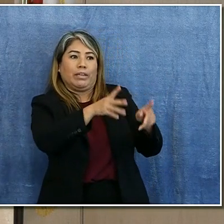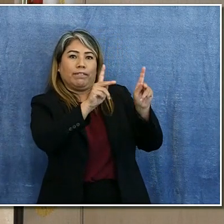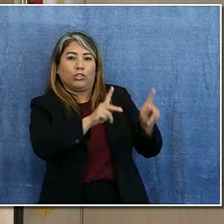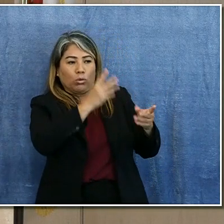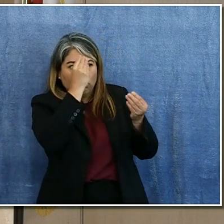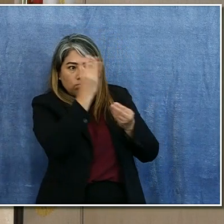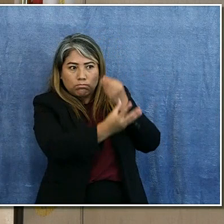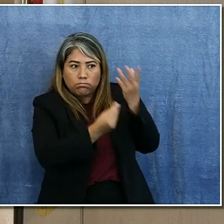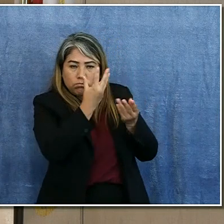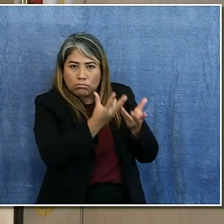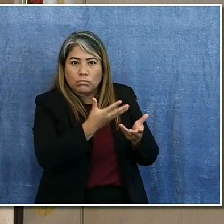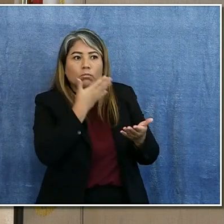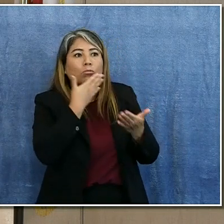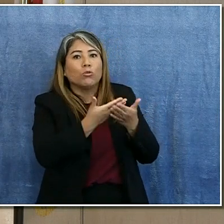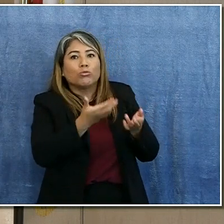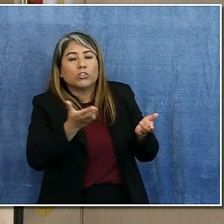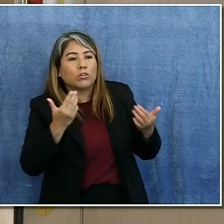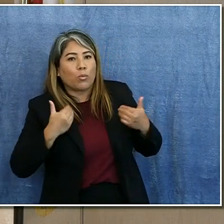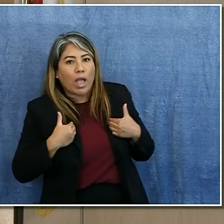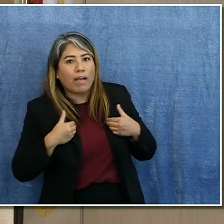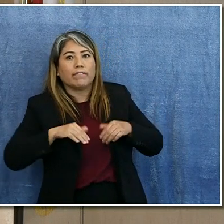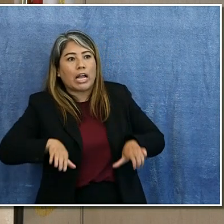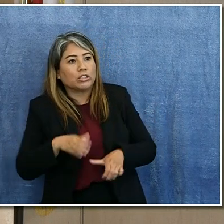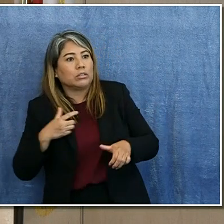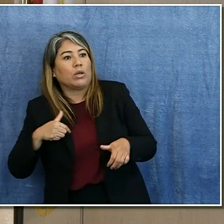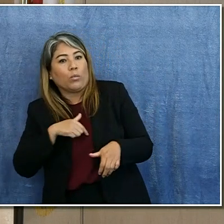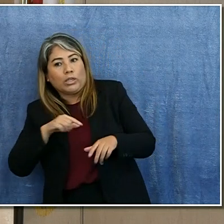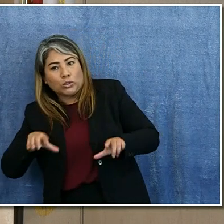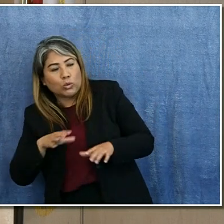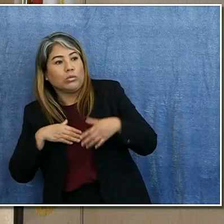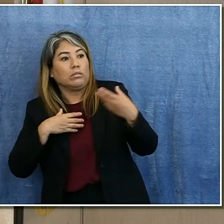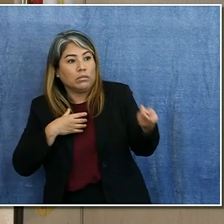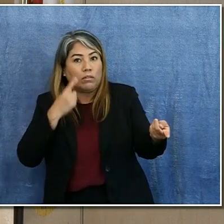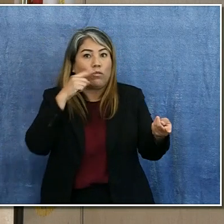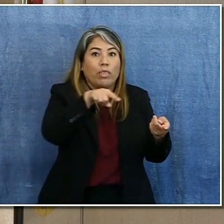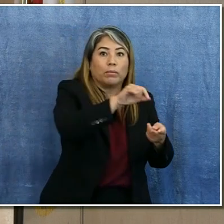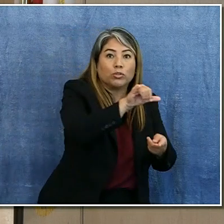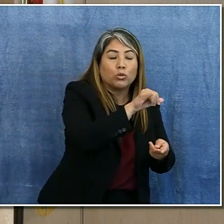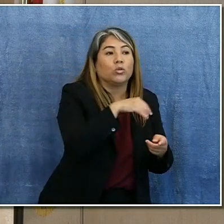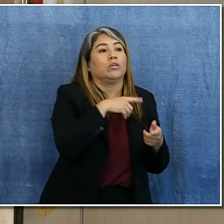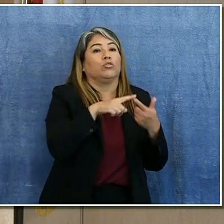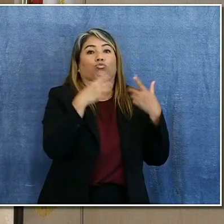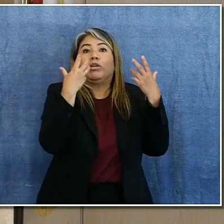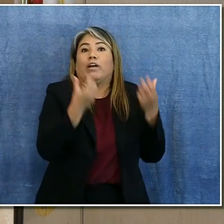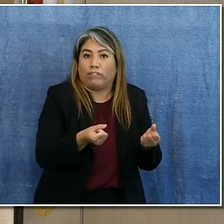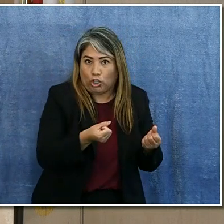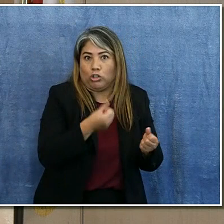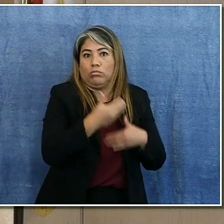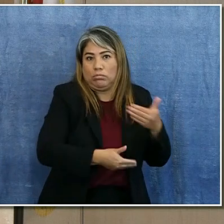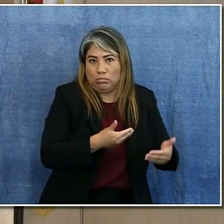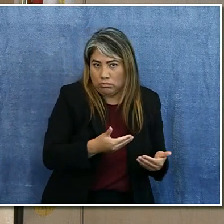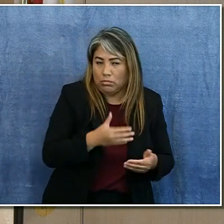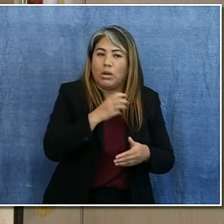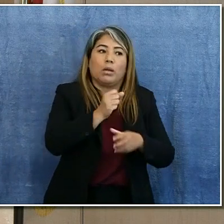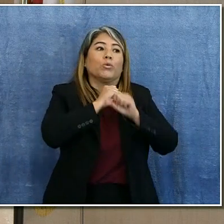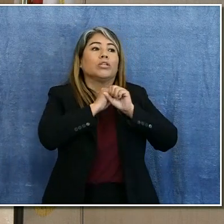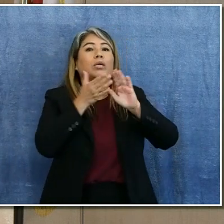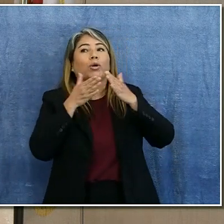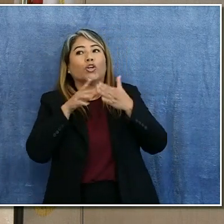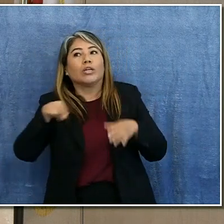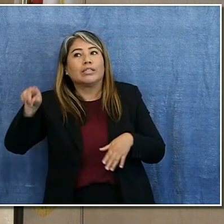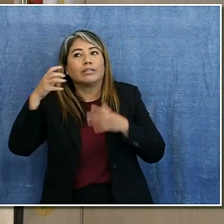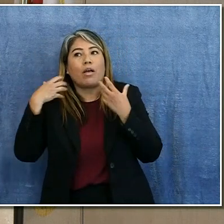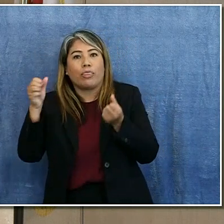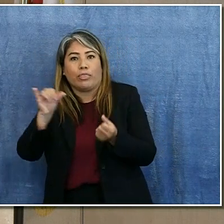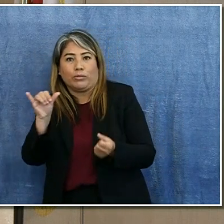well informed on the resources and actions to take to support the recovery process and protect the community's